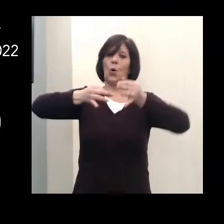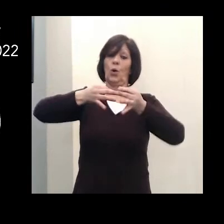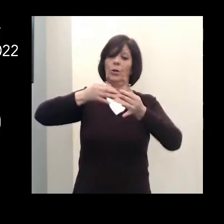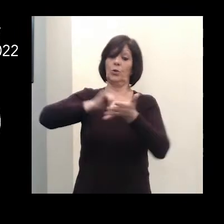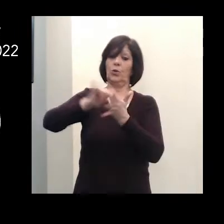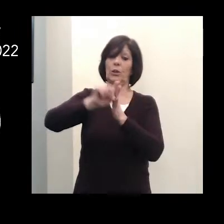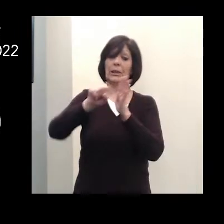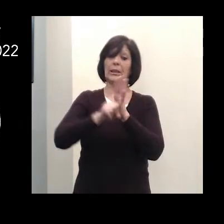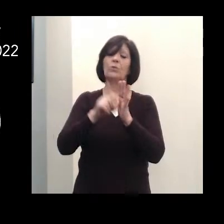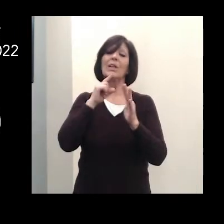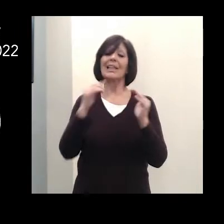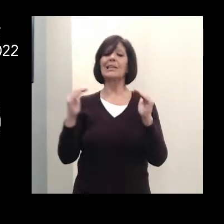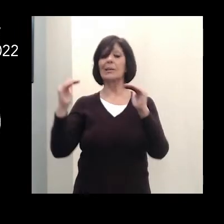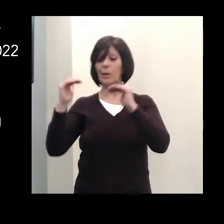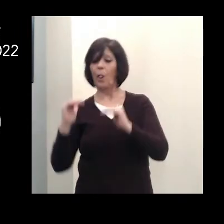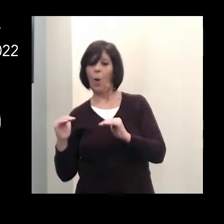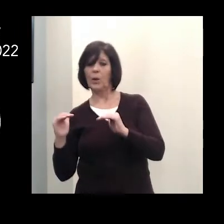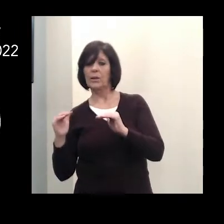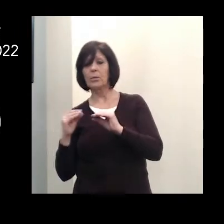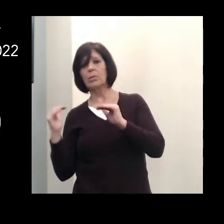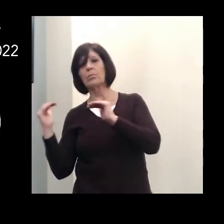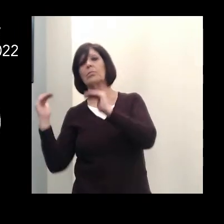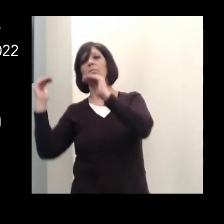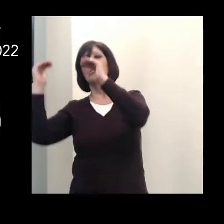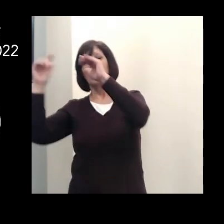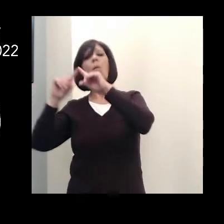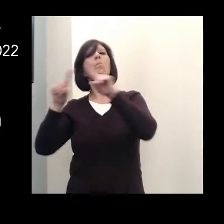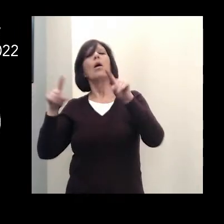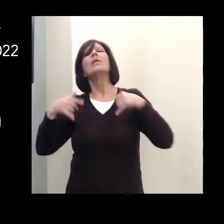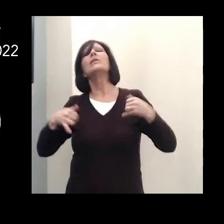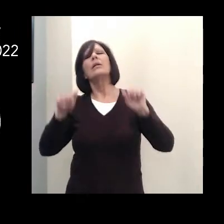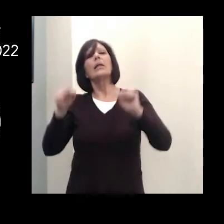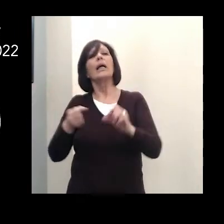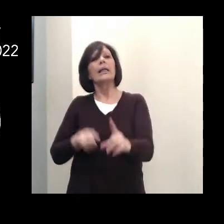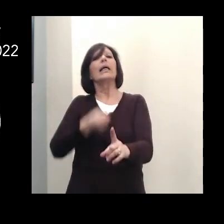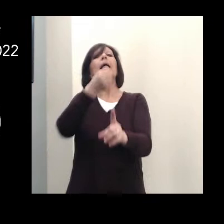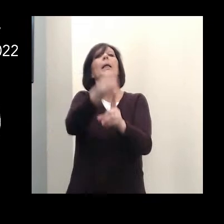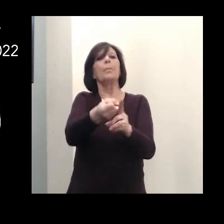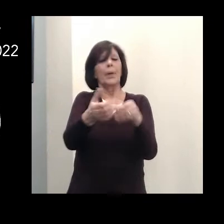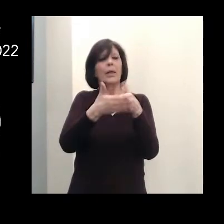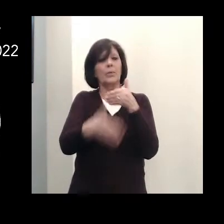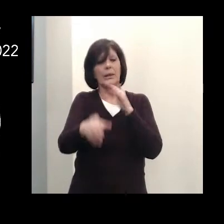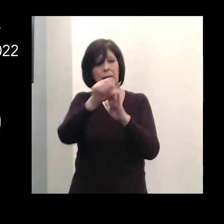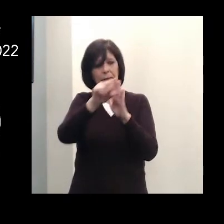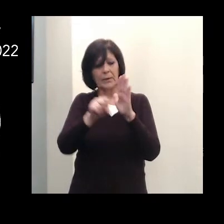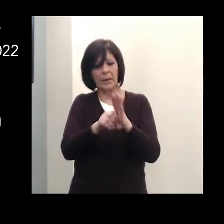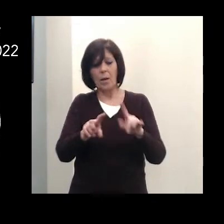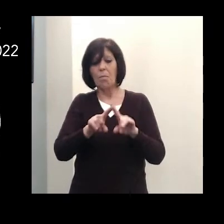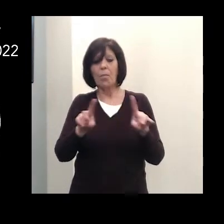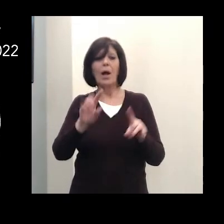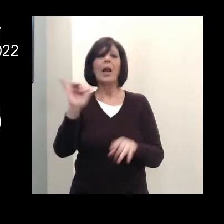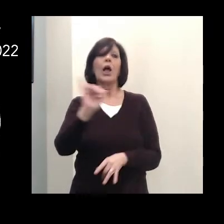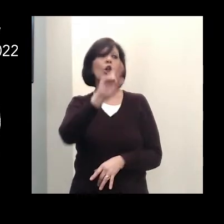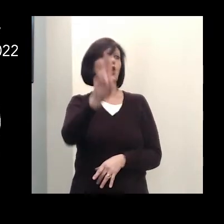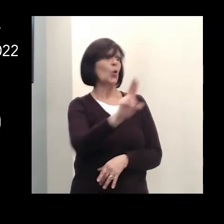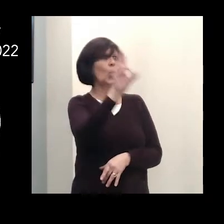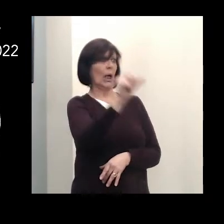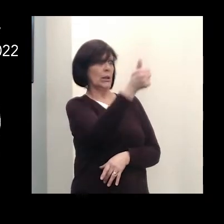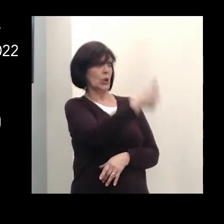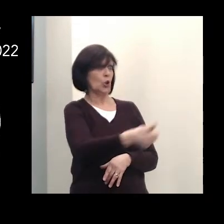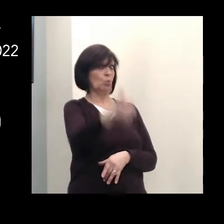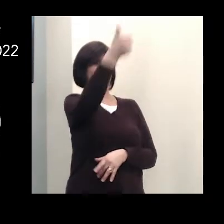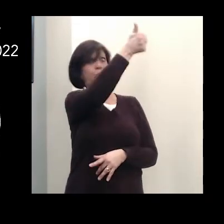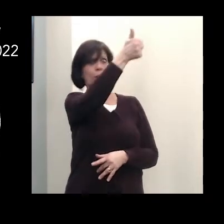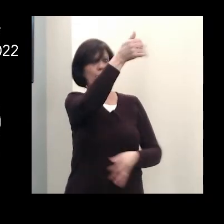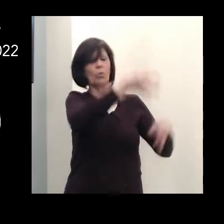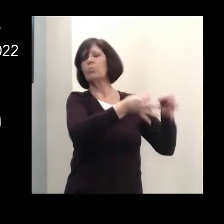trial level, but it still could have an impact on the rest of the state. But it is not like the U.S. Supreme Court. Actually, in New York State, the highest